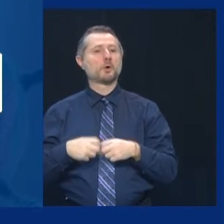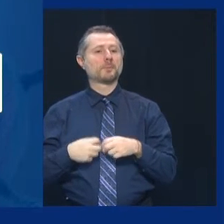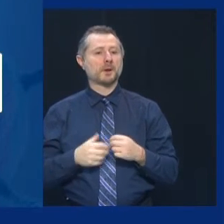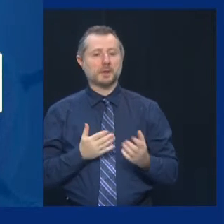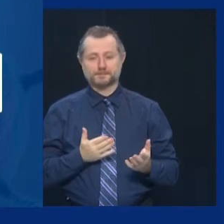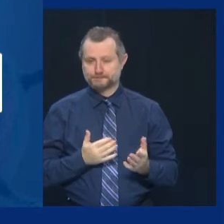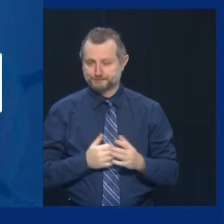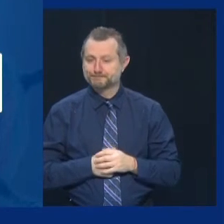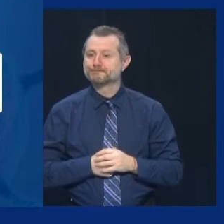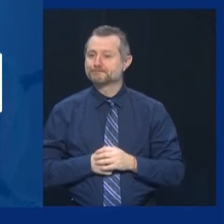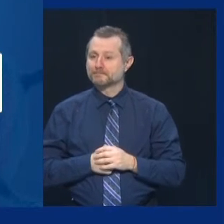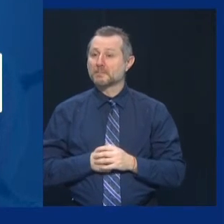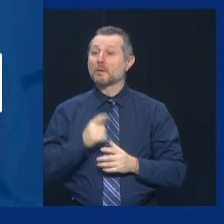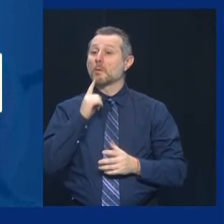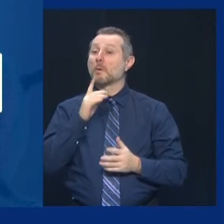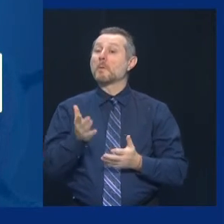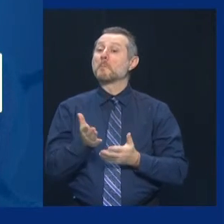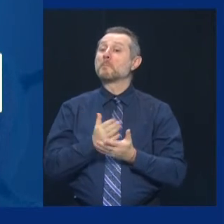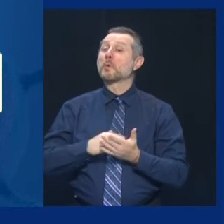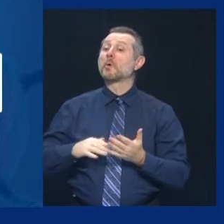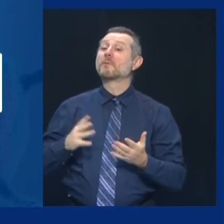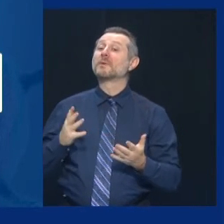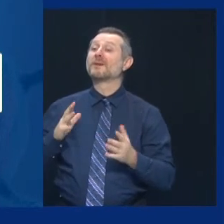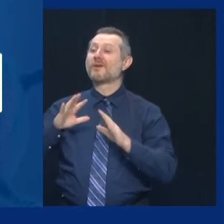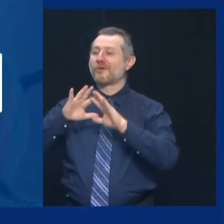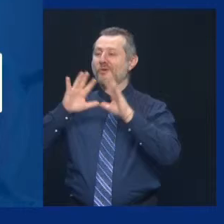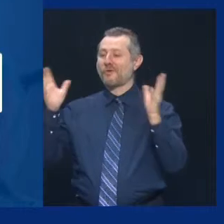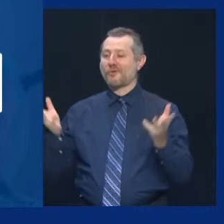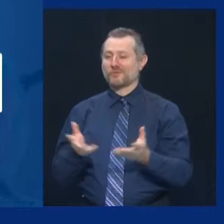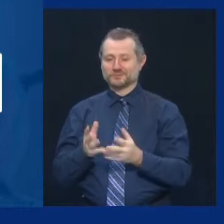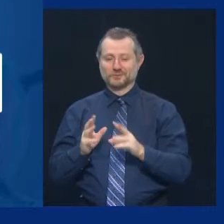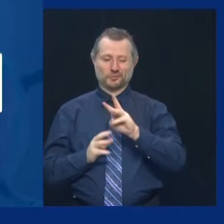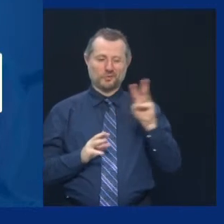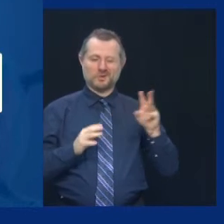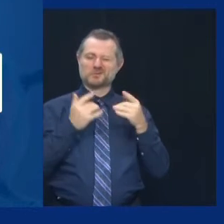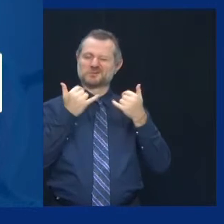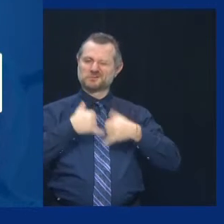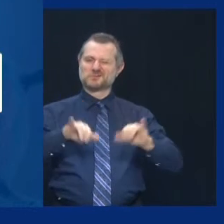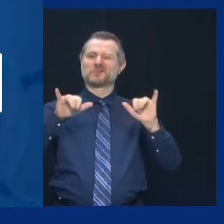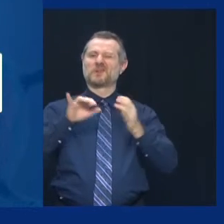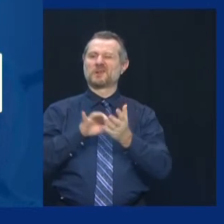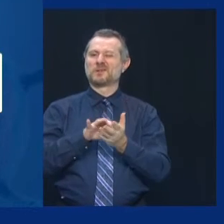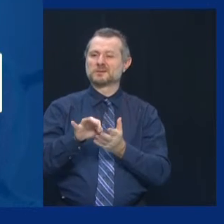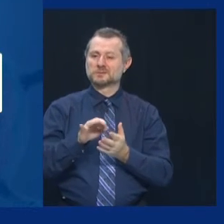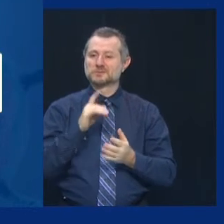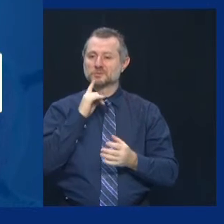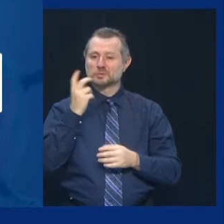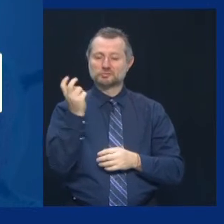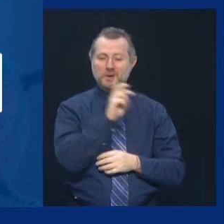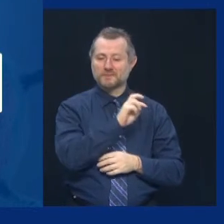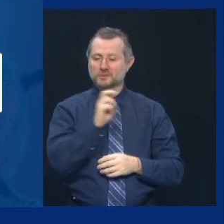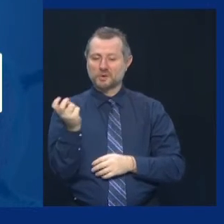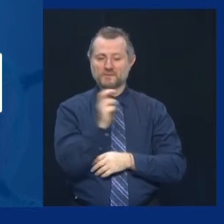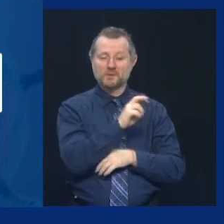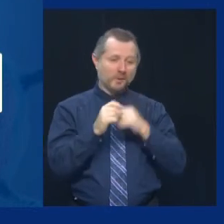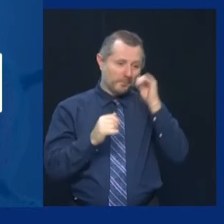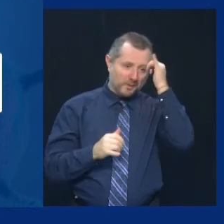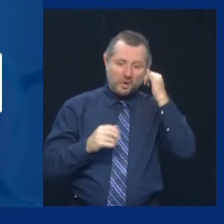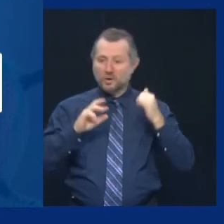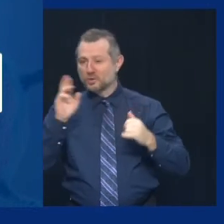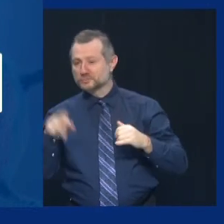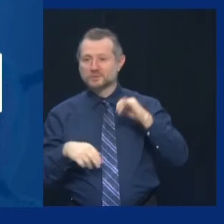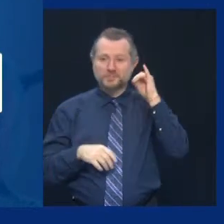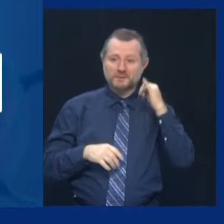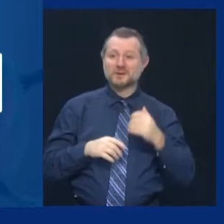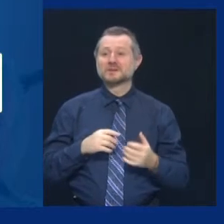because they are part of Western New York. There's a lot of travel between Western New York, between Buffalo, Erie County, Monroe County,